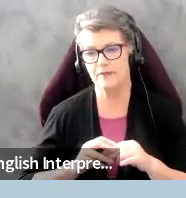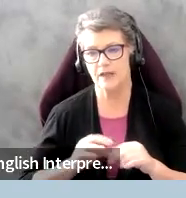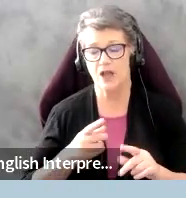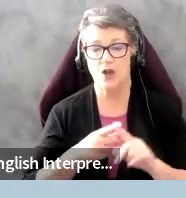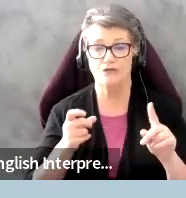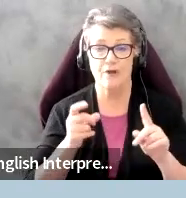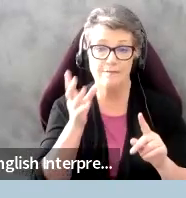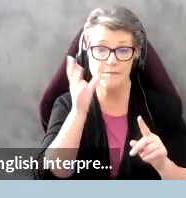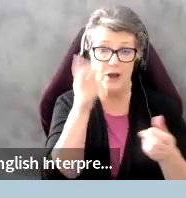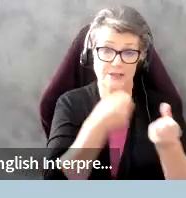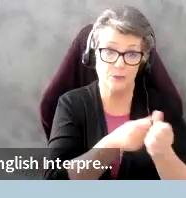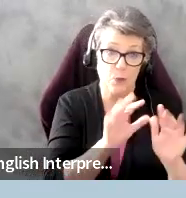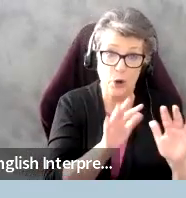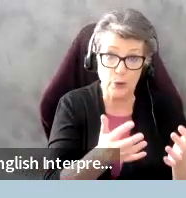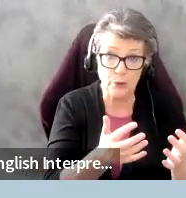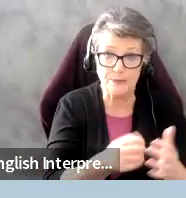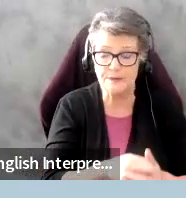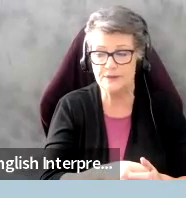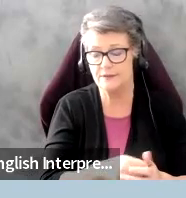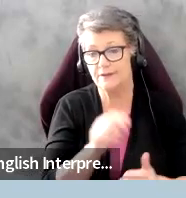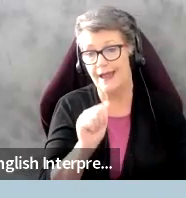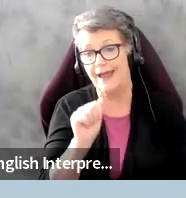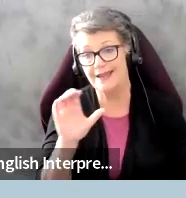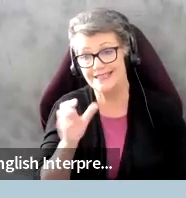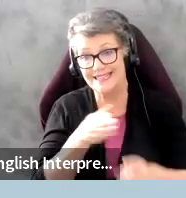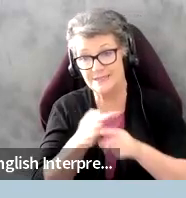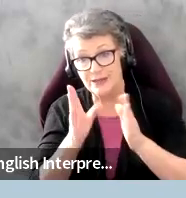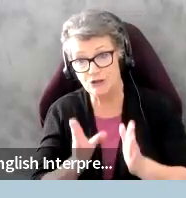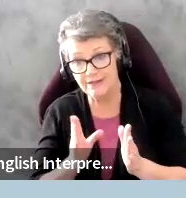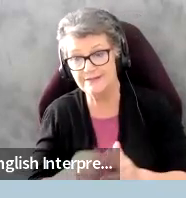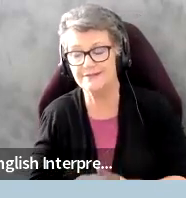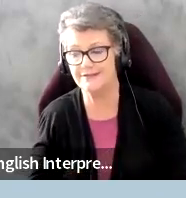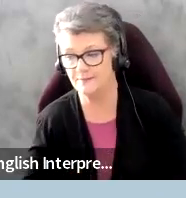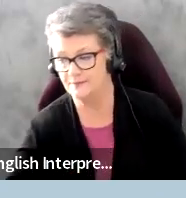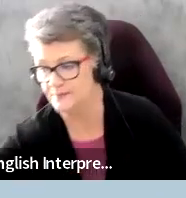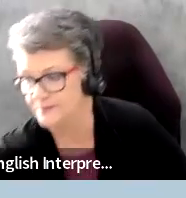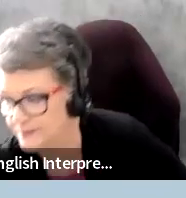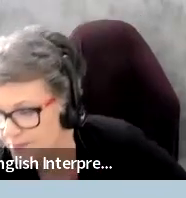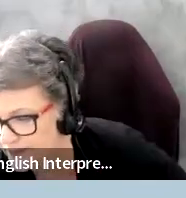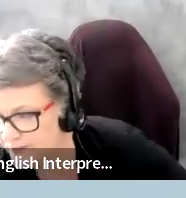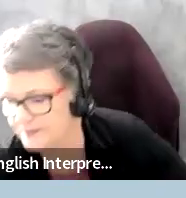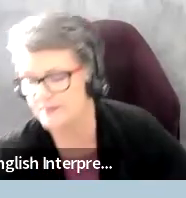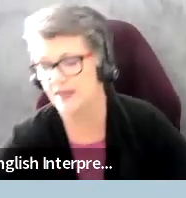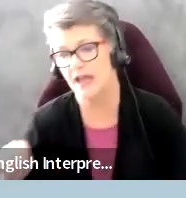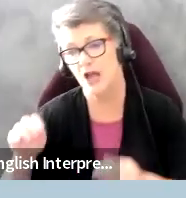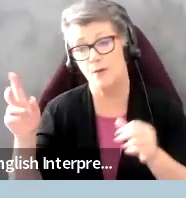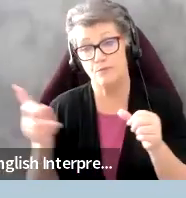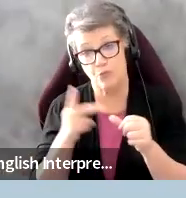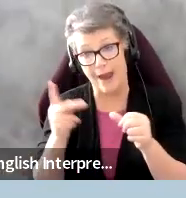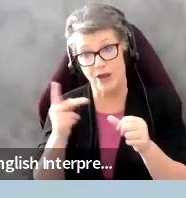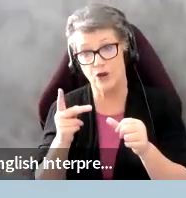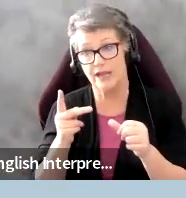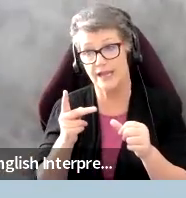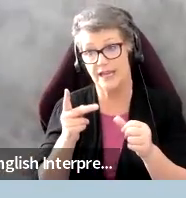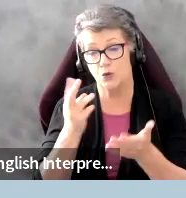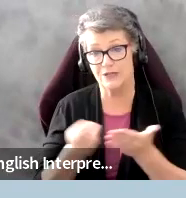parent support groups, AAC specialists, but the primary resource